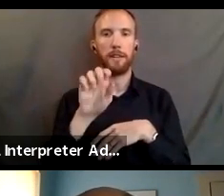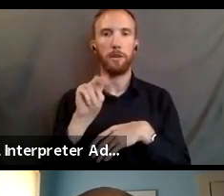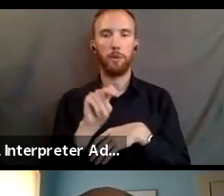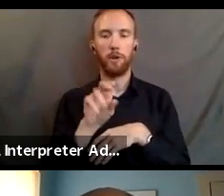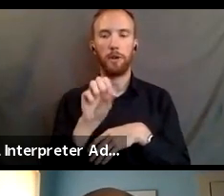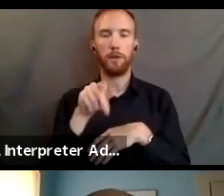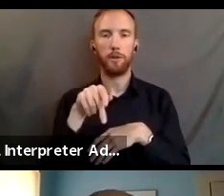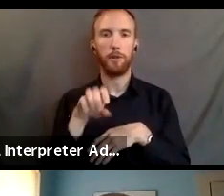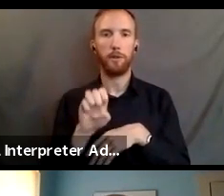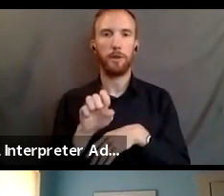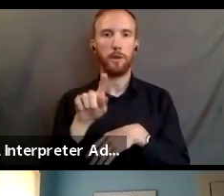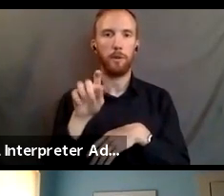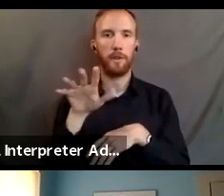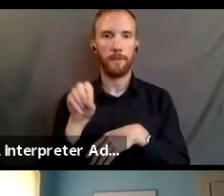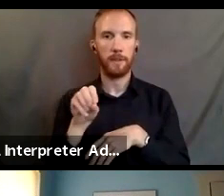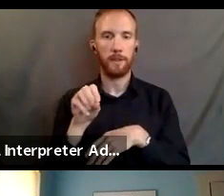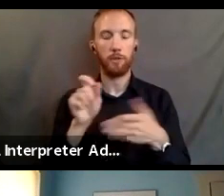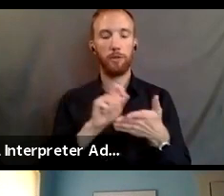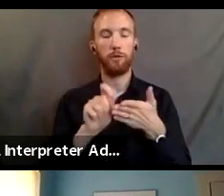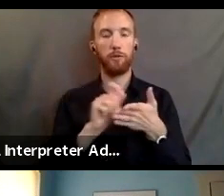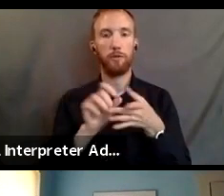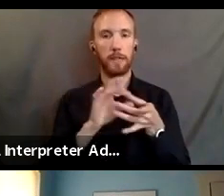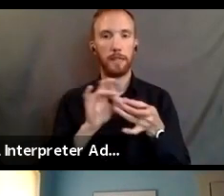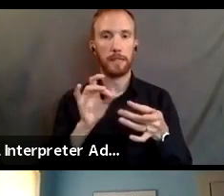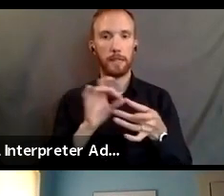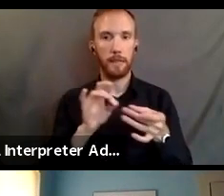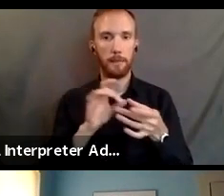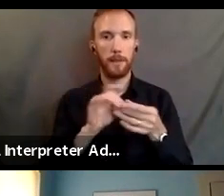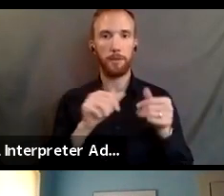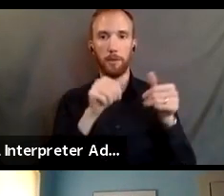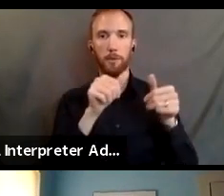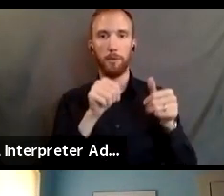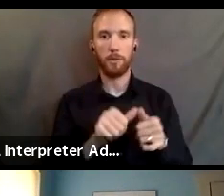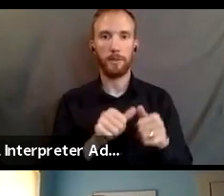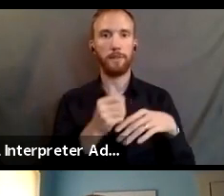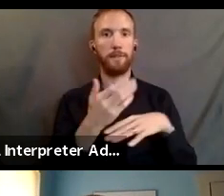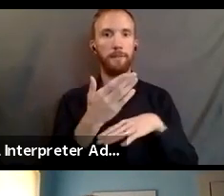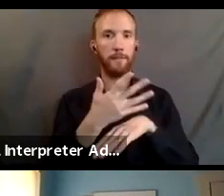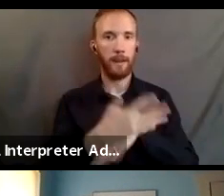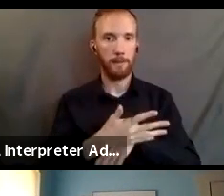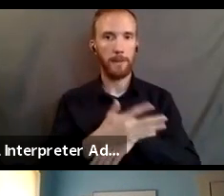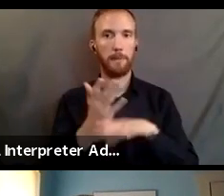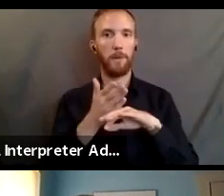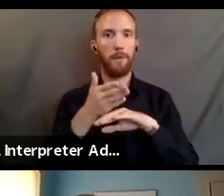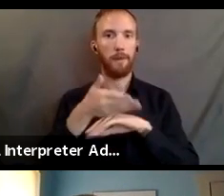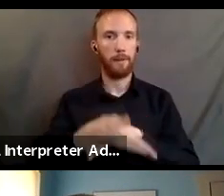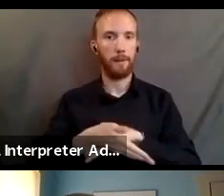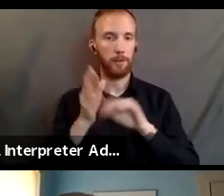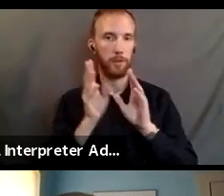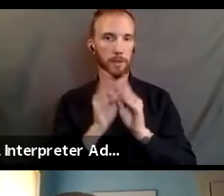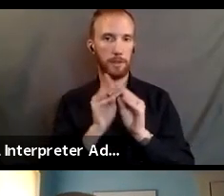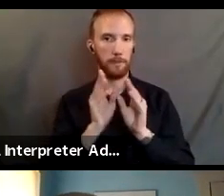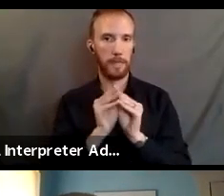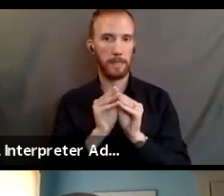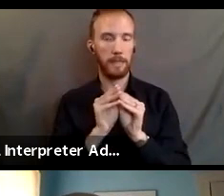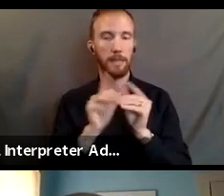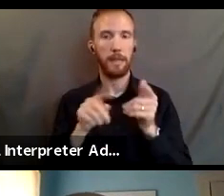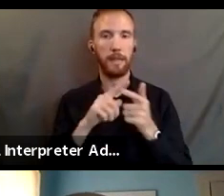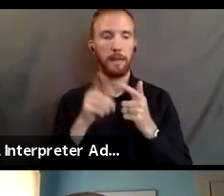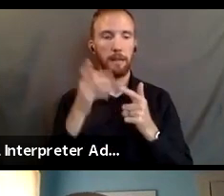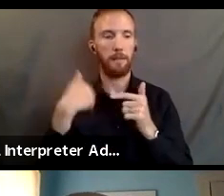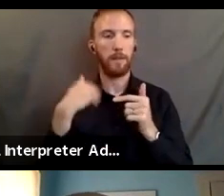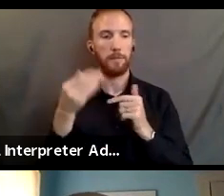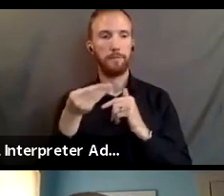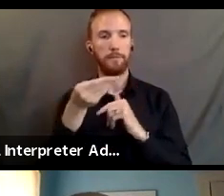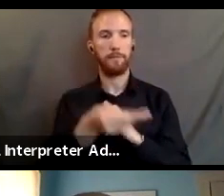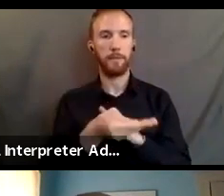between the day the public agenda is posted through 5 pm the day after the board of education meeting will be submitted to the board and published